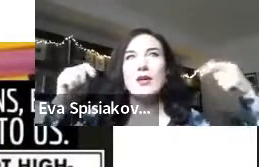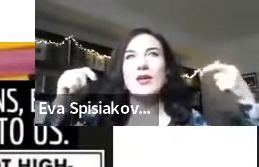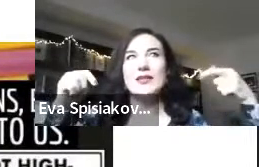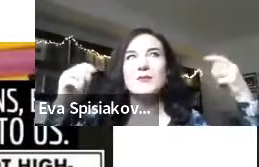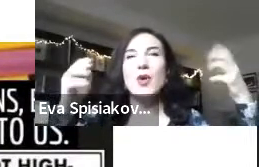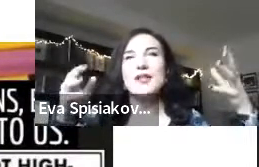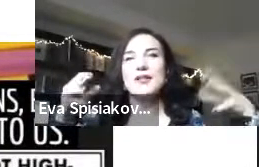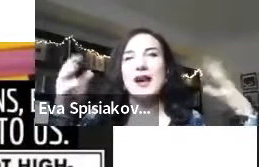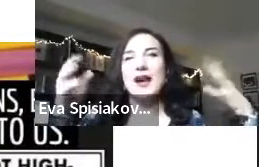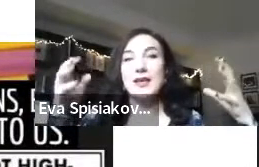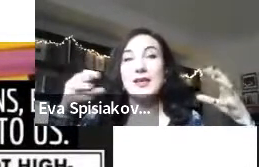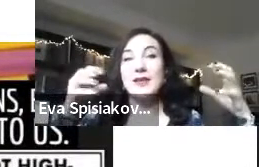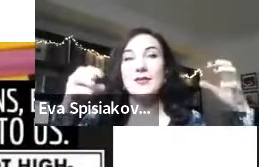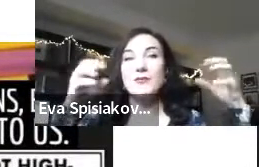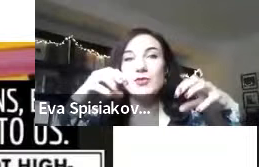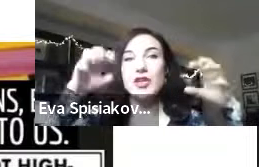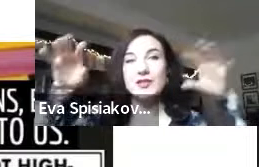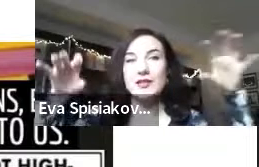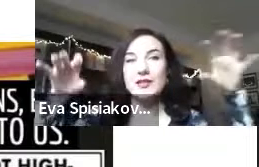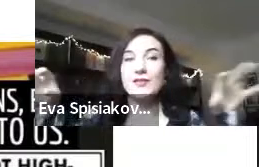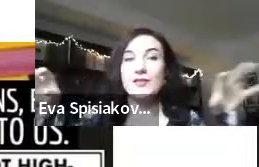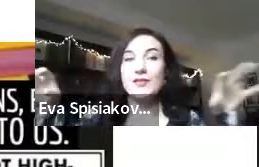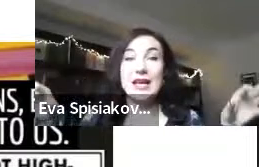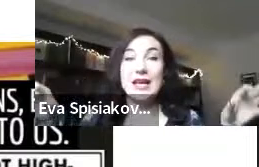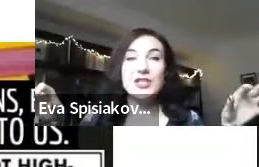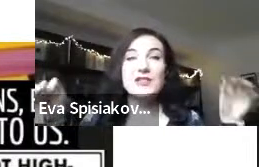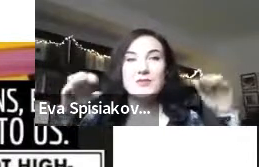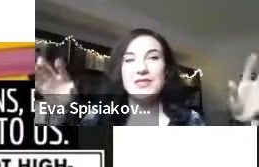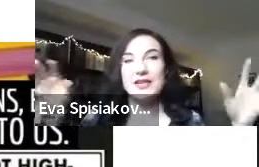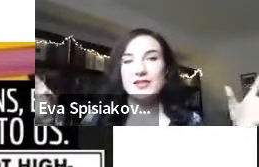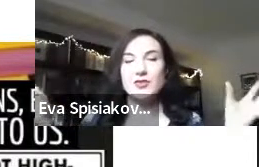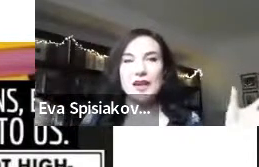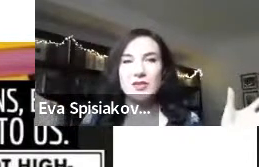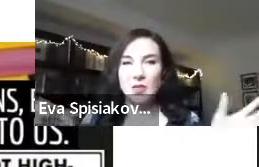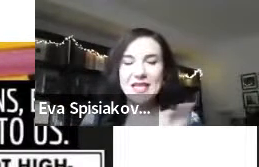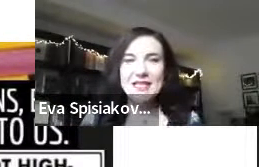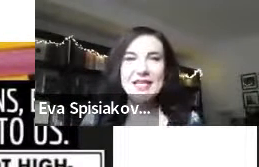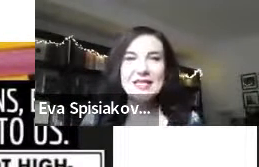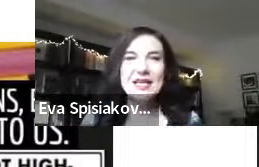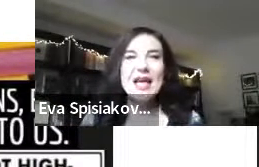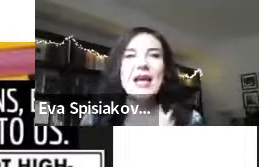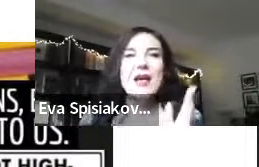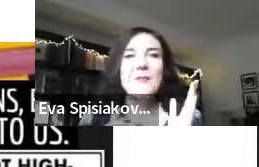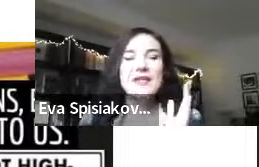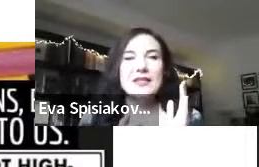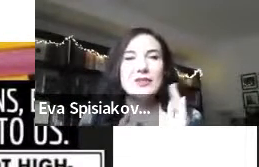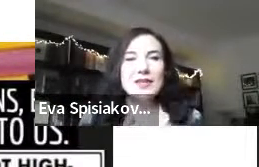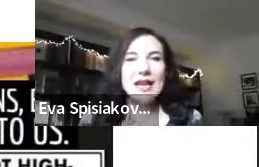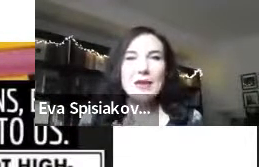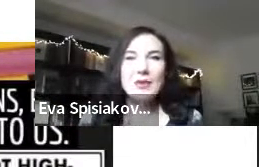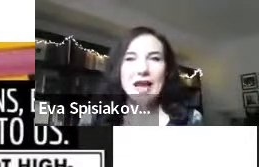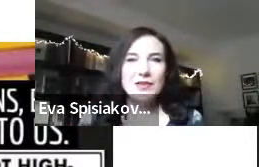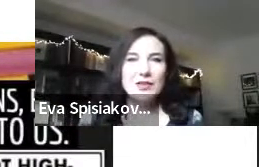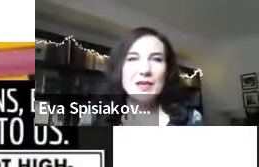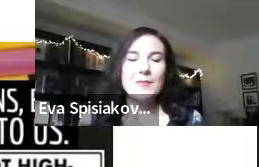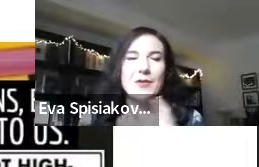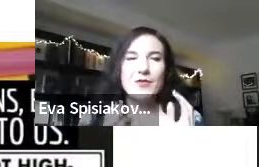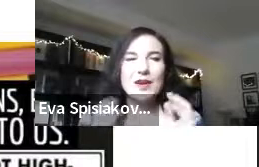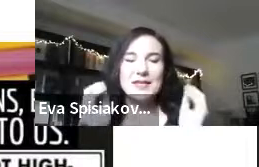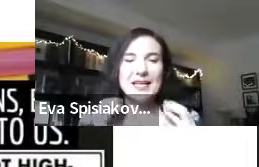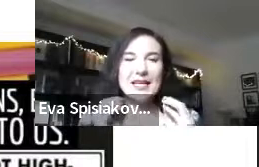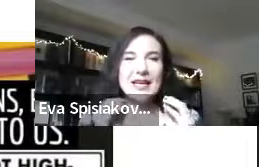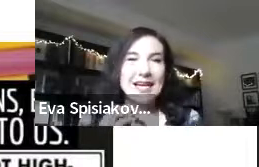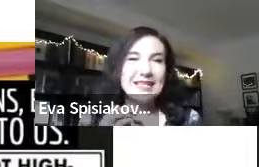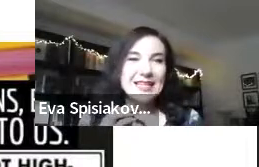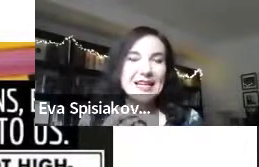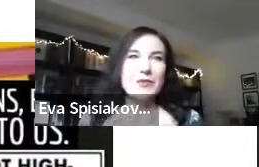arguments or how these points are being shifted through various languages and presented to various audiences. But today I would like to speak about a